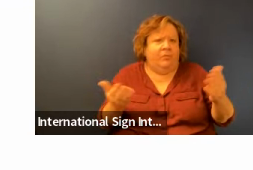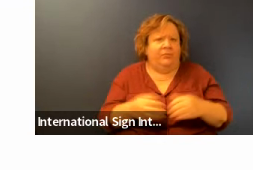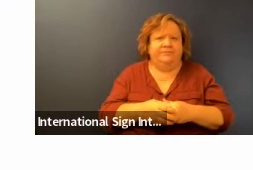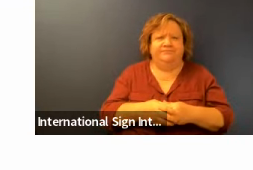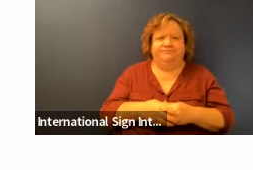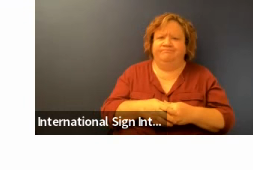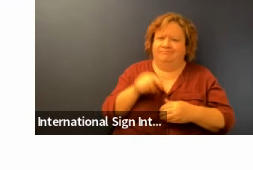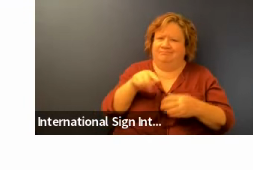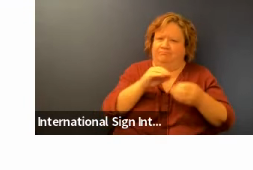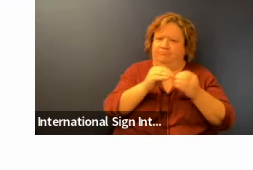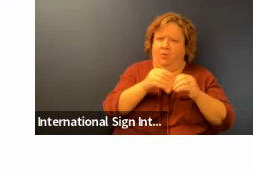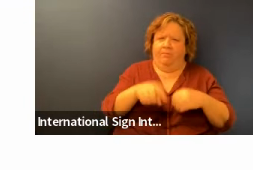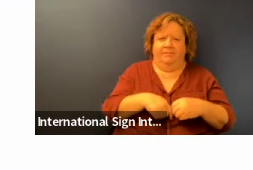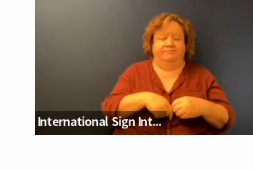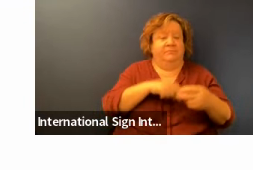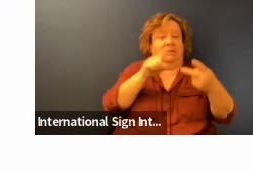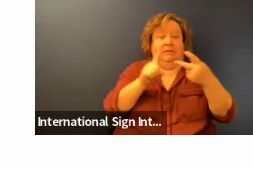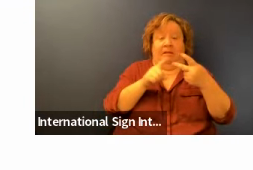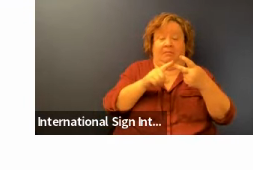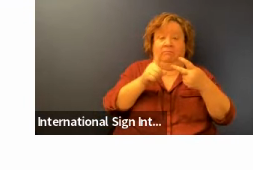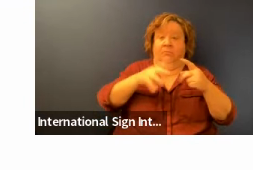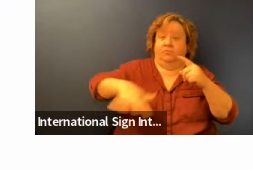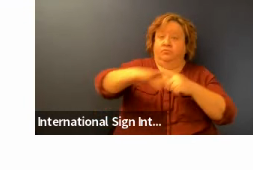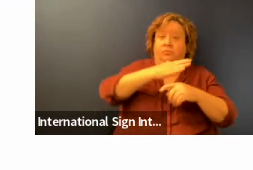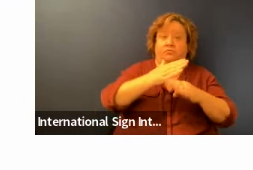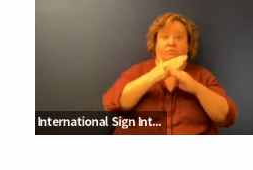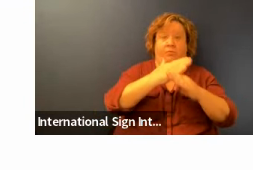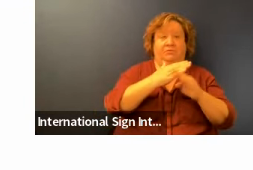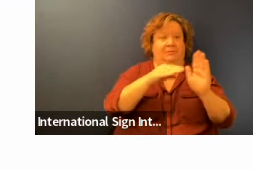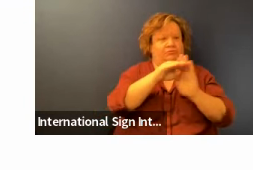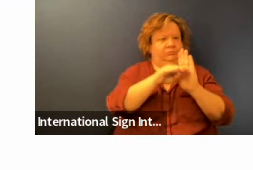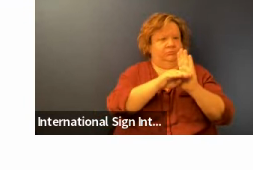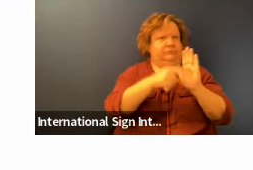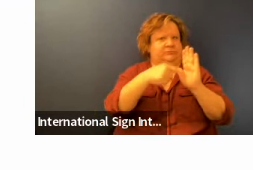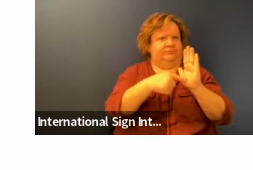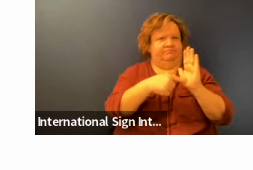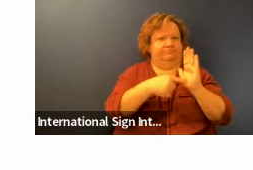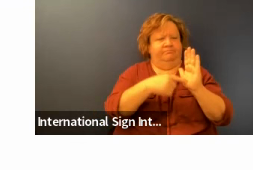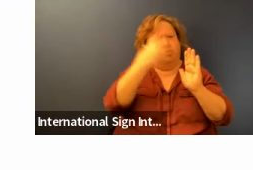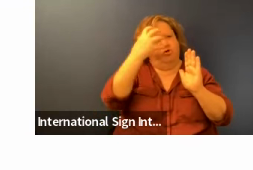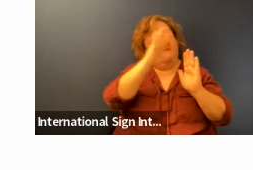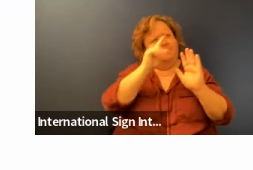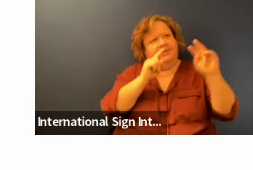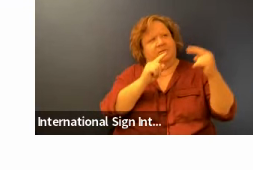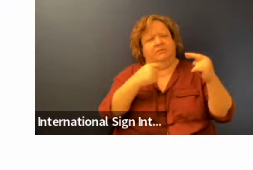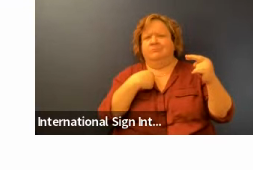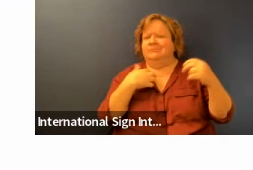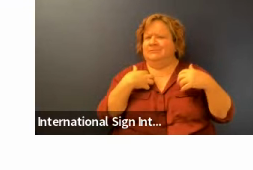of investment or expenditure of our GDP that goes to social protection